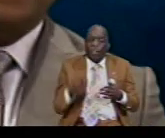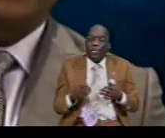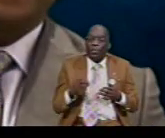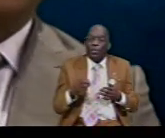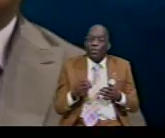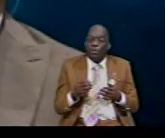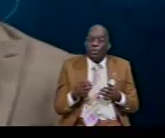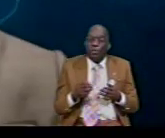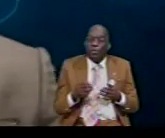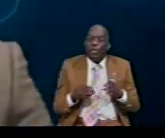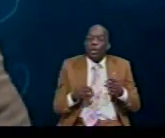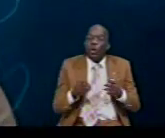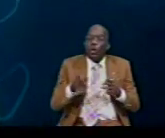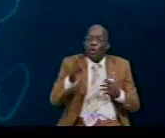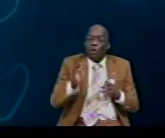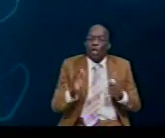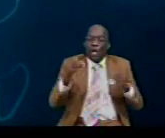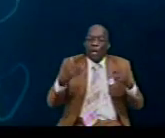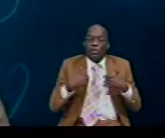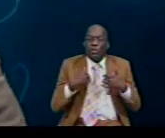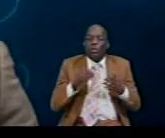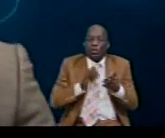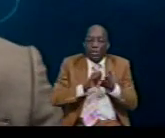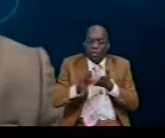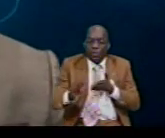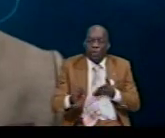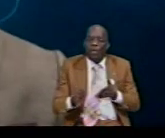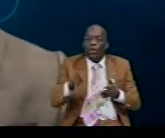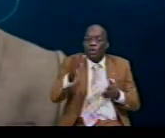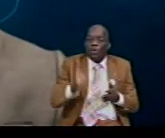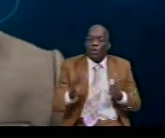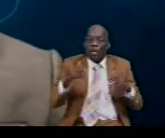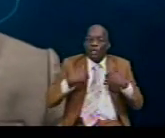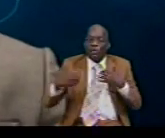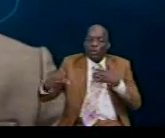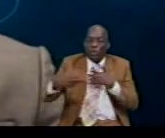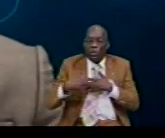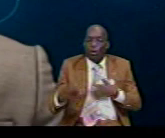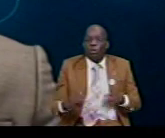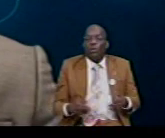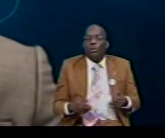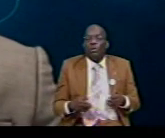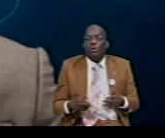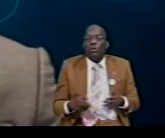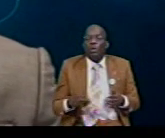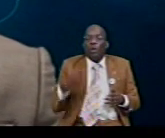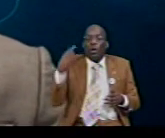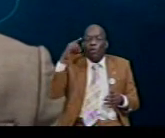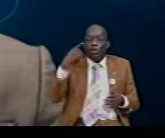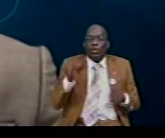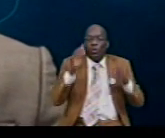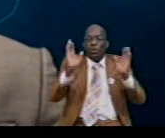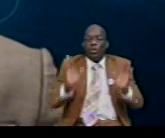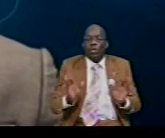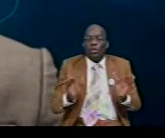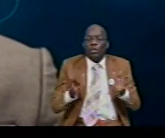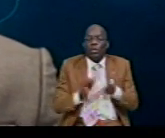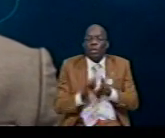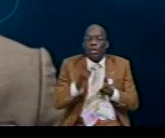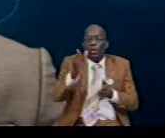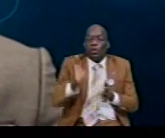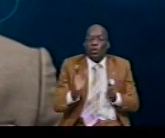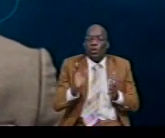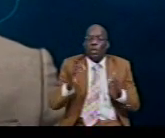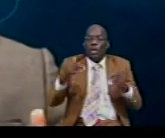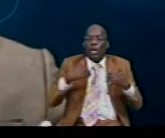God has that been sanctified, those that have been restored, and for the miracles that we have seen, and the deliverances